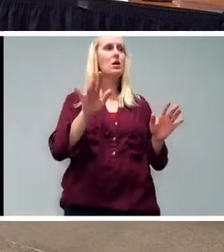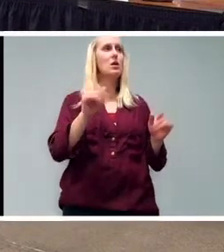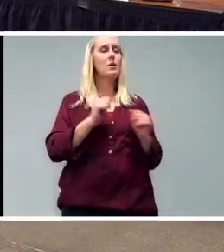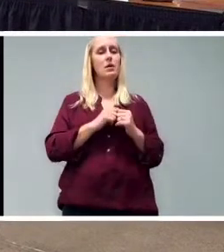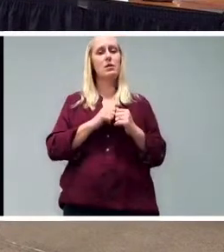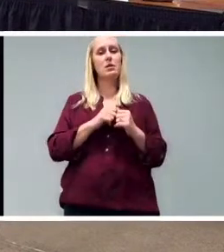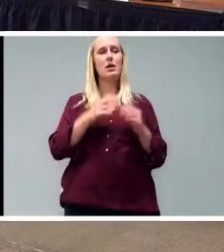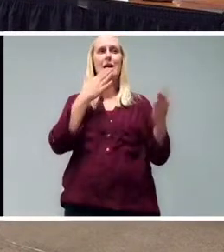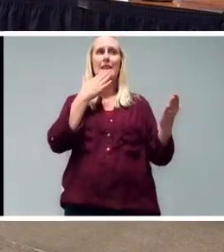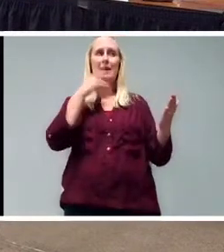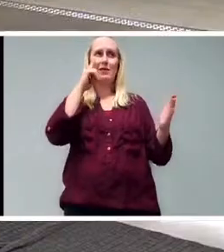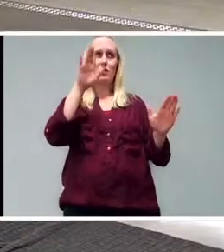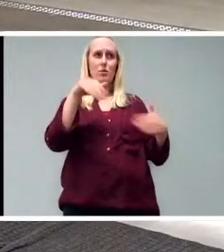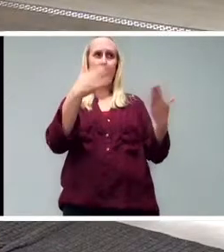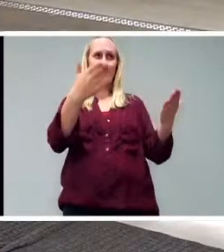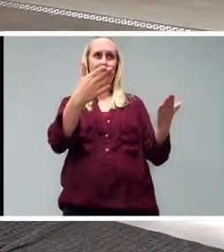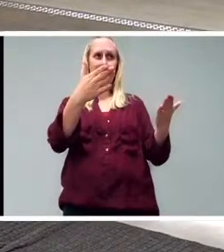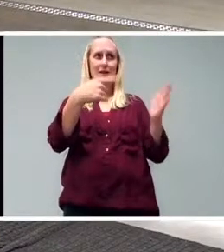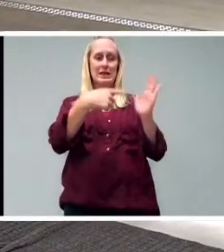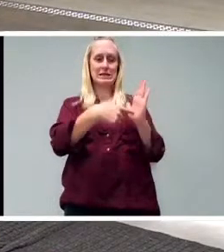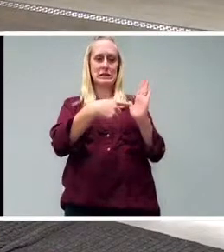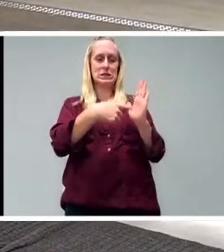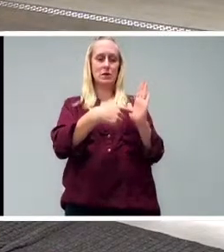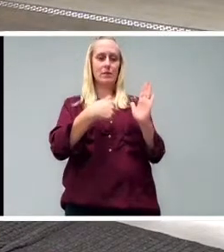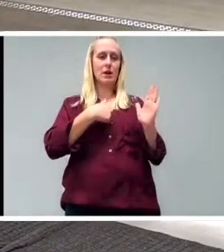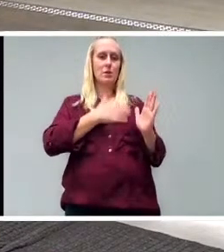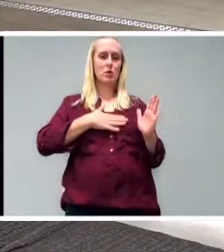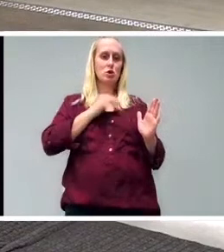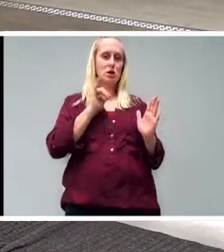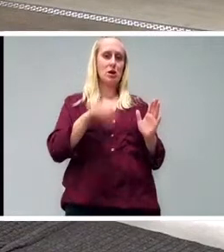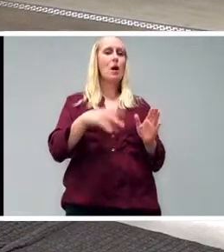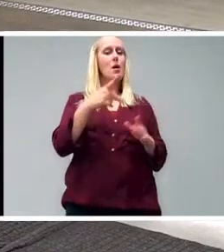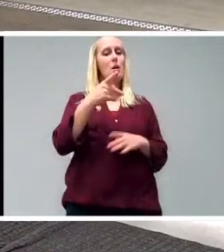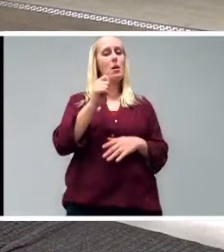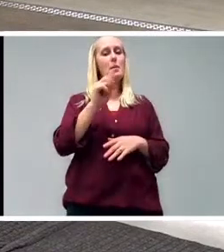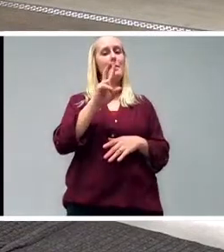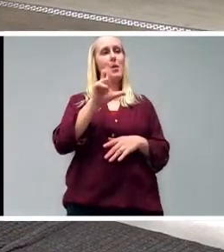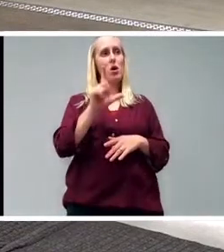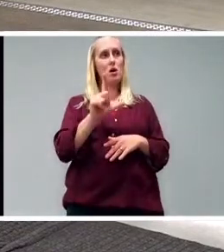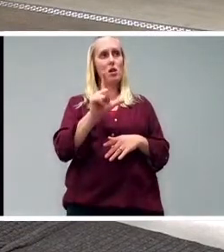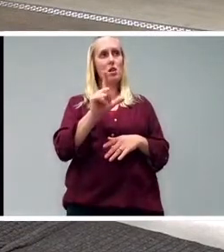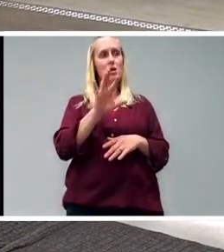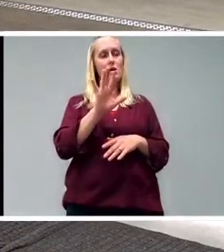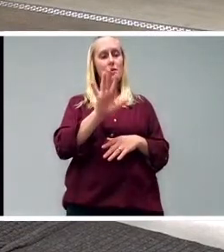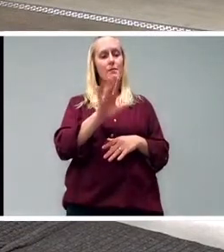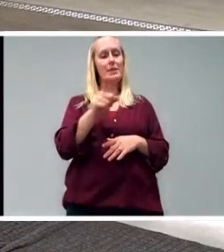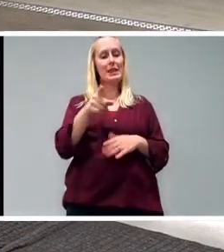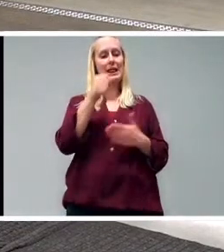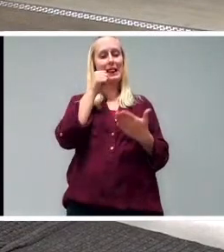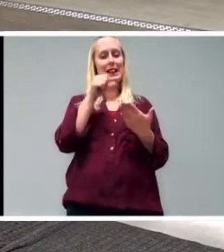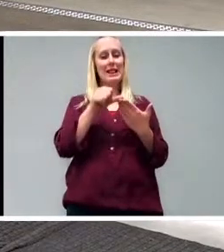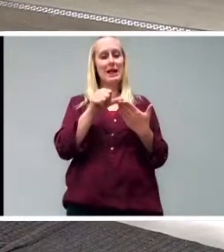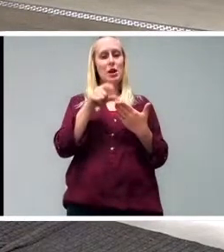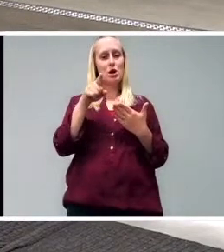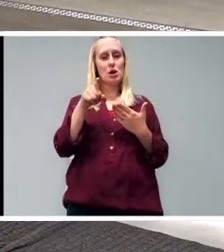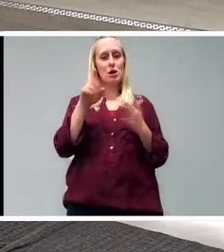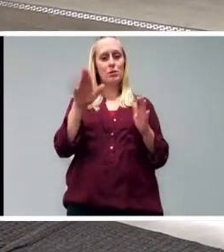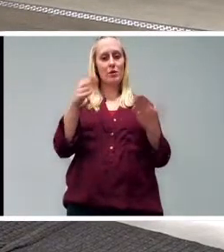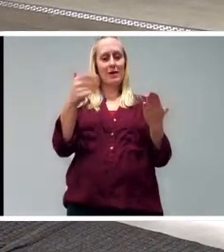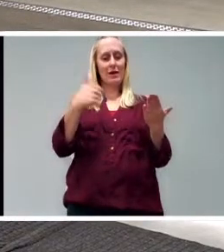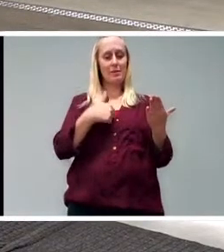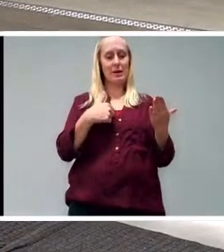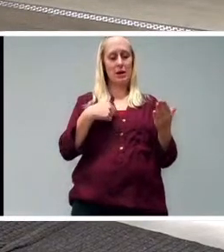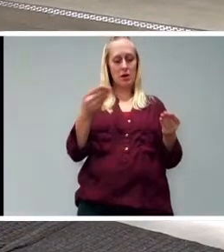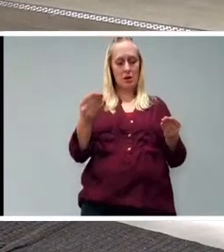thanks for providing this exhibit. I appreciate that. Paul, just one, this letter that Mike just provided me, and